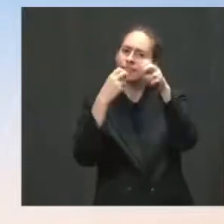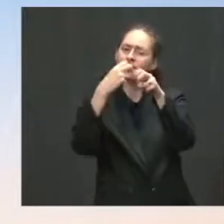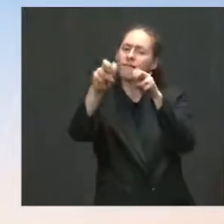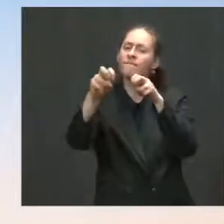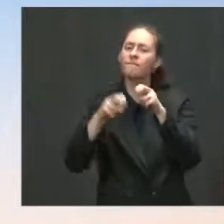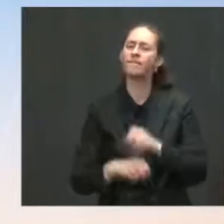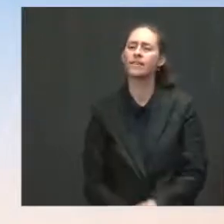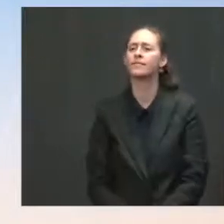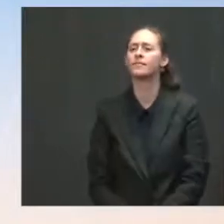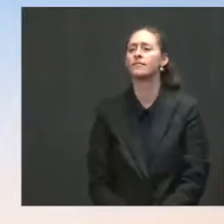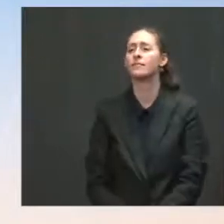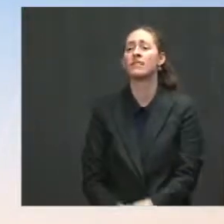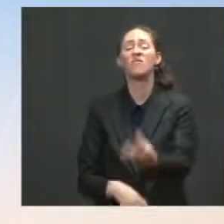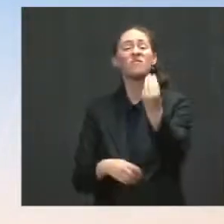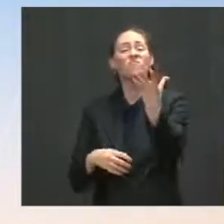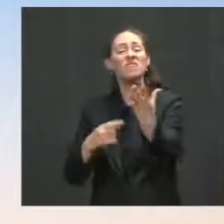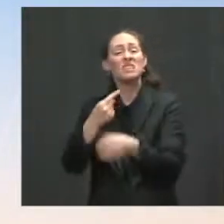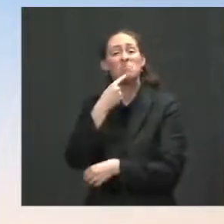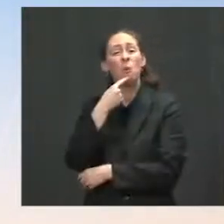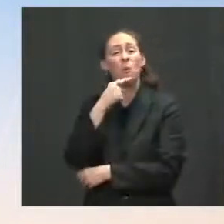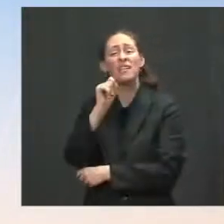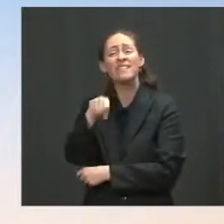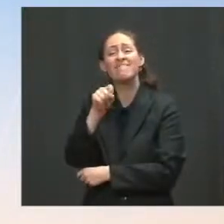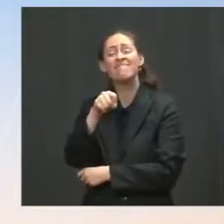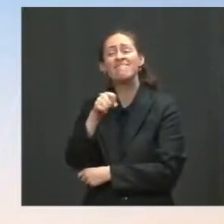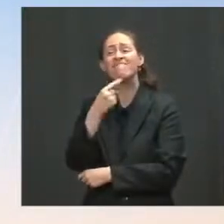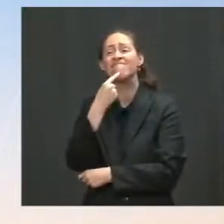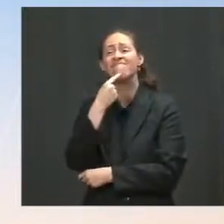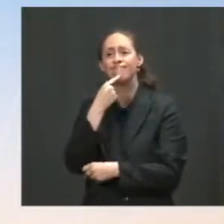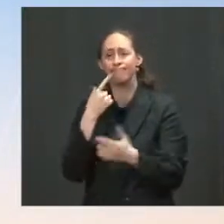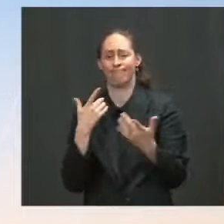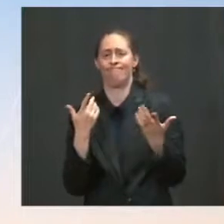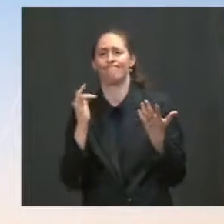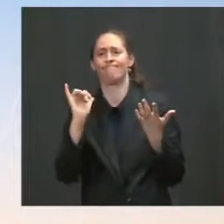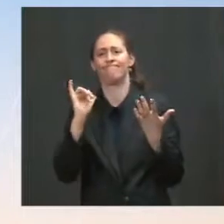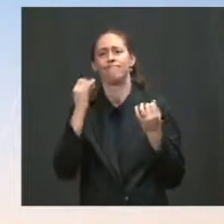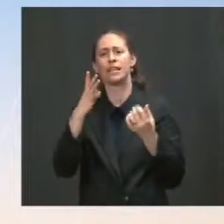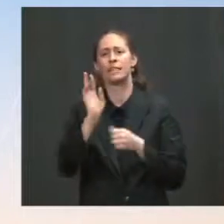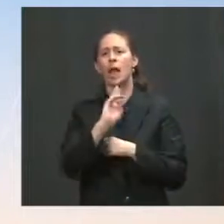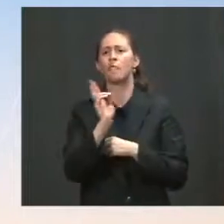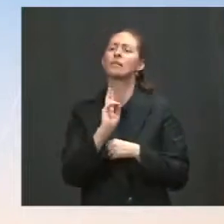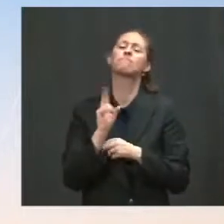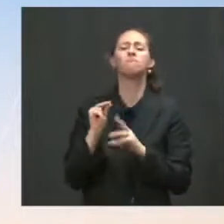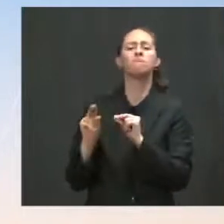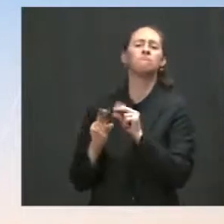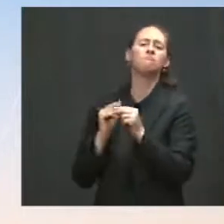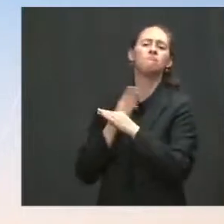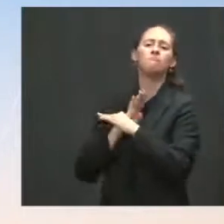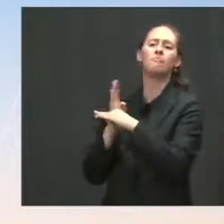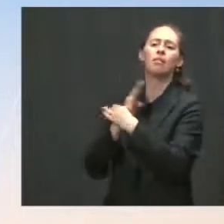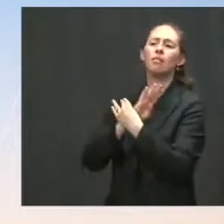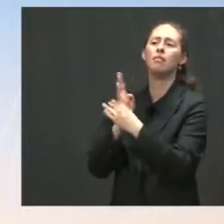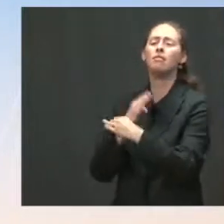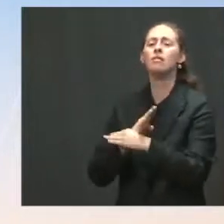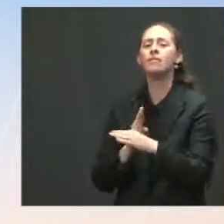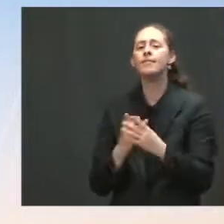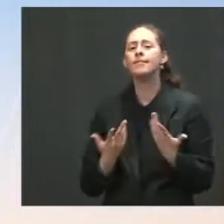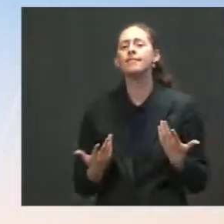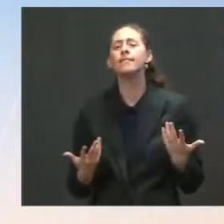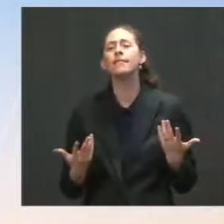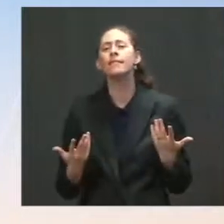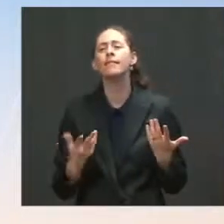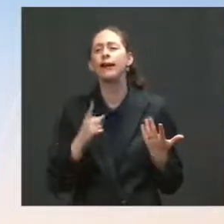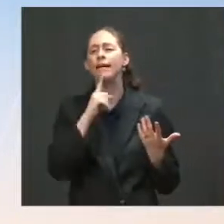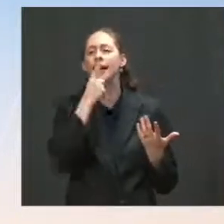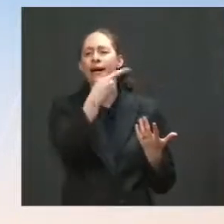fact that many Republicans are moving in lockstep to try to hold up his nomination and handcuff the chief federal law enforcement